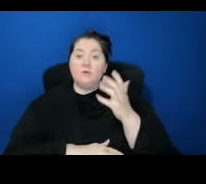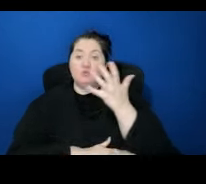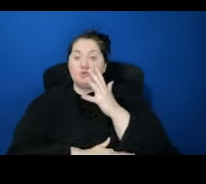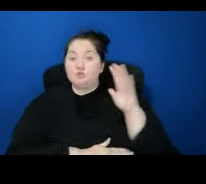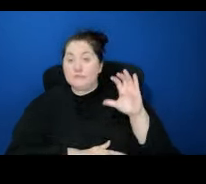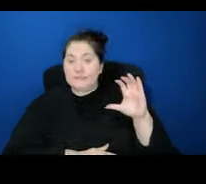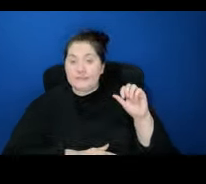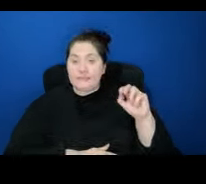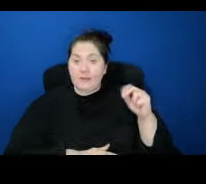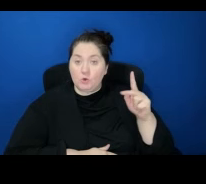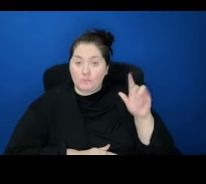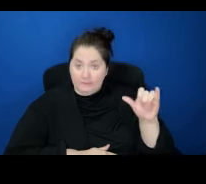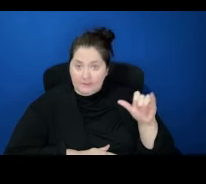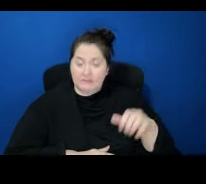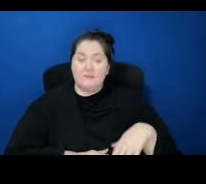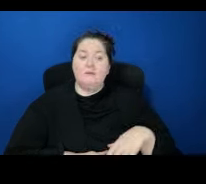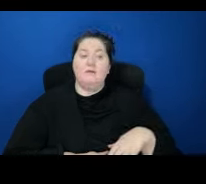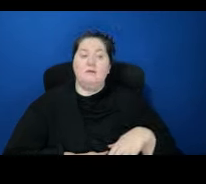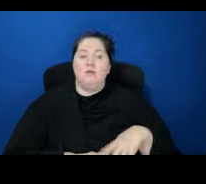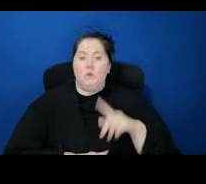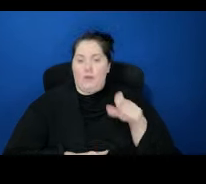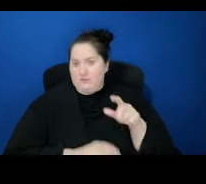There was a question earlier about trees,